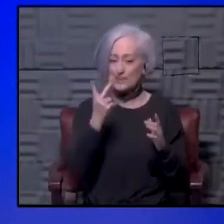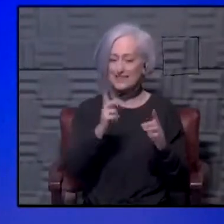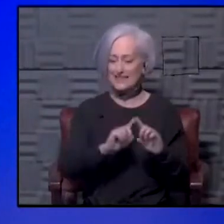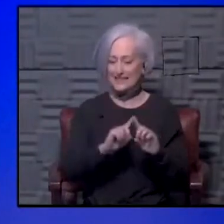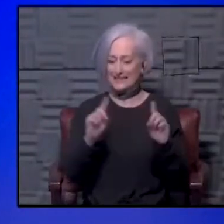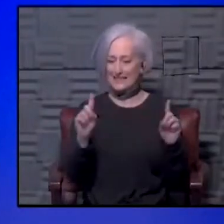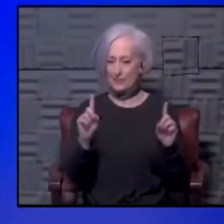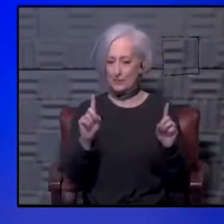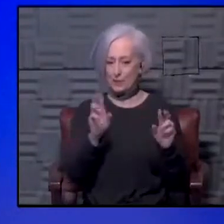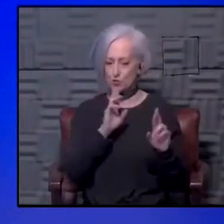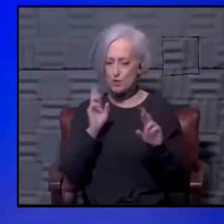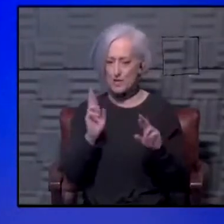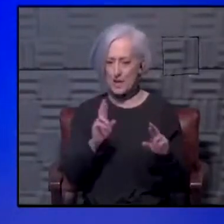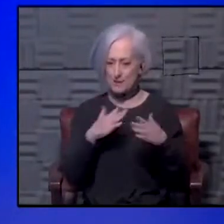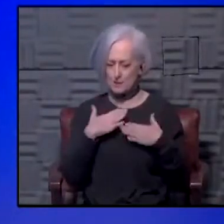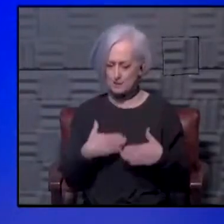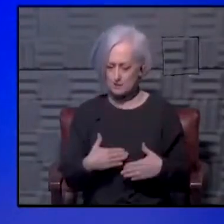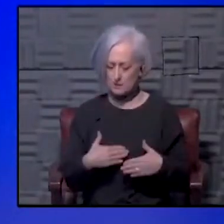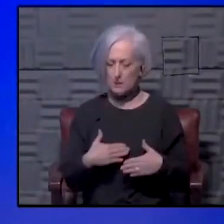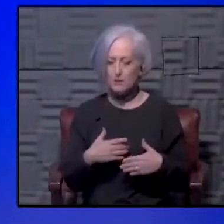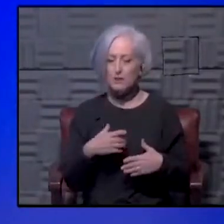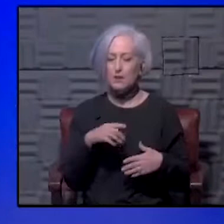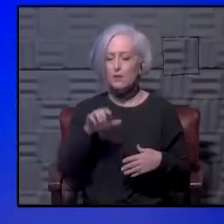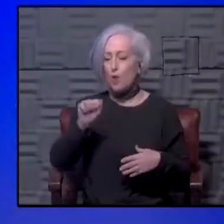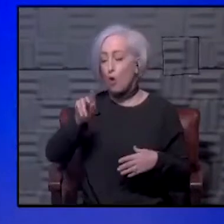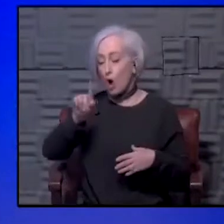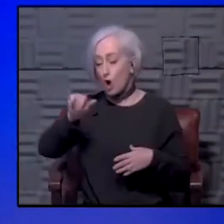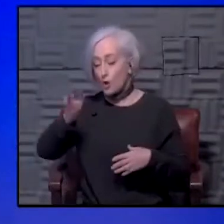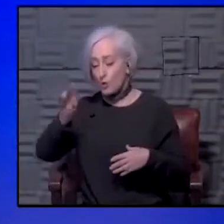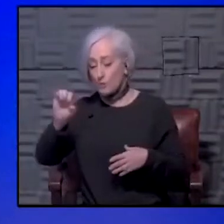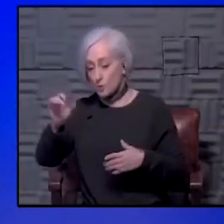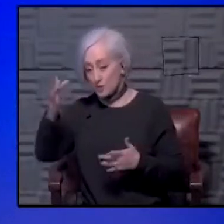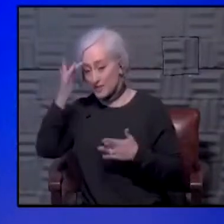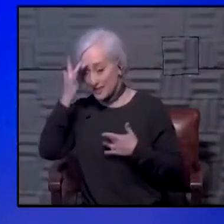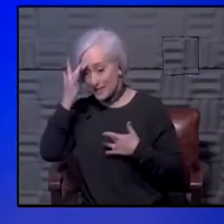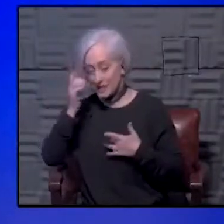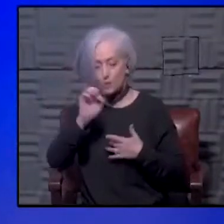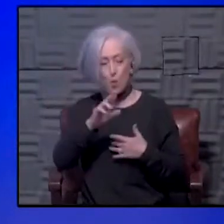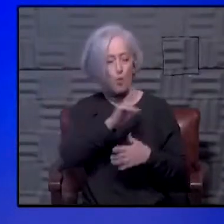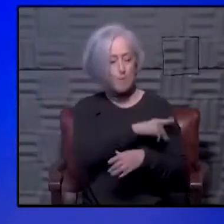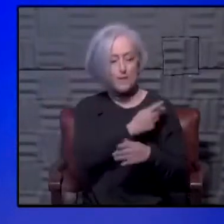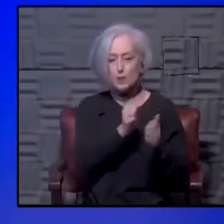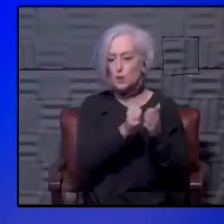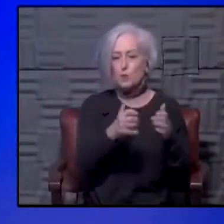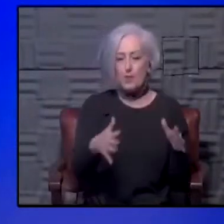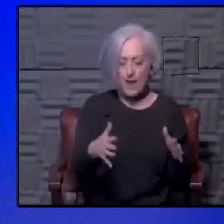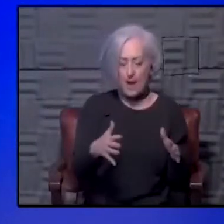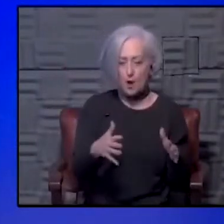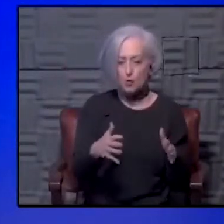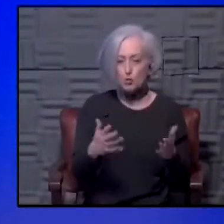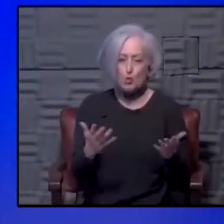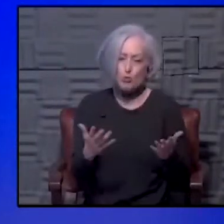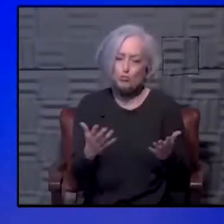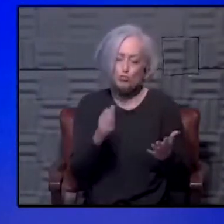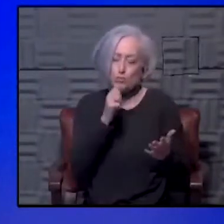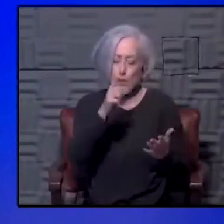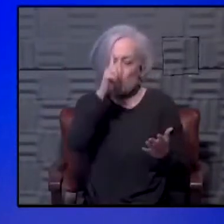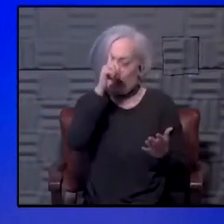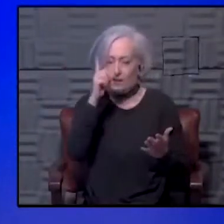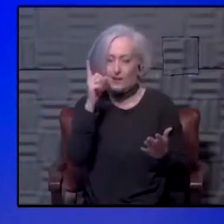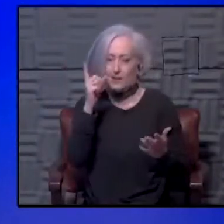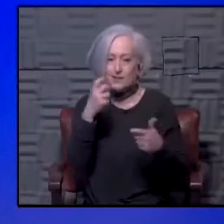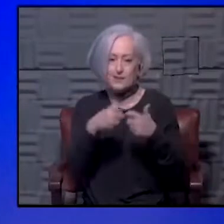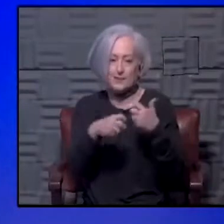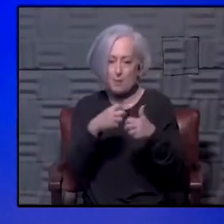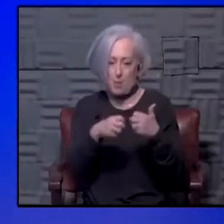with autoimmune disease or patients without who get the vaccine. So I really don't think that's a big issue.